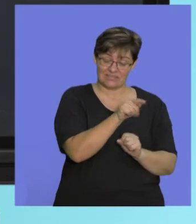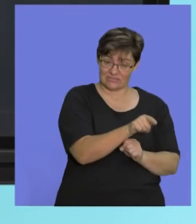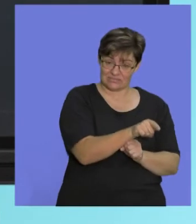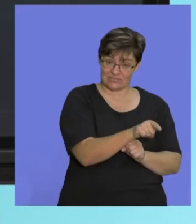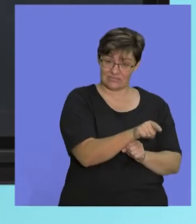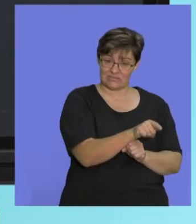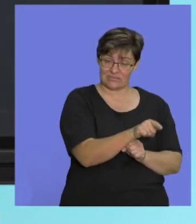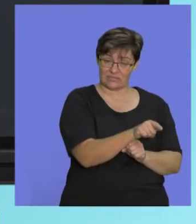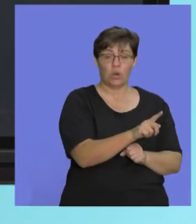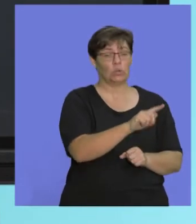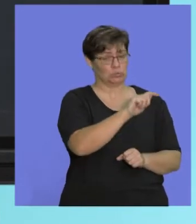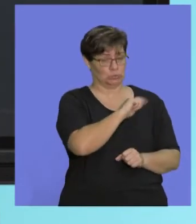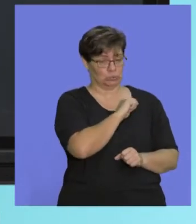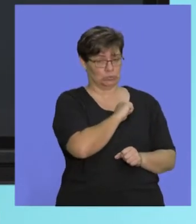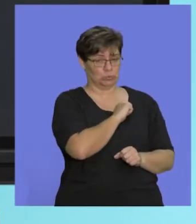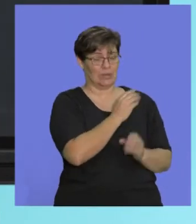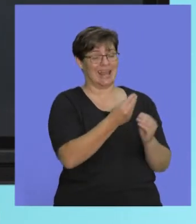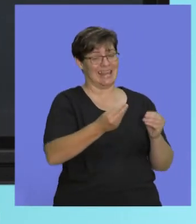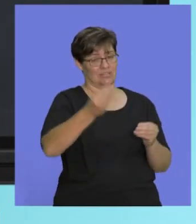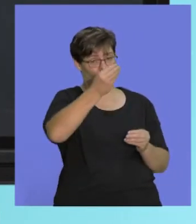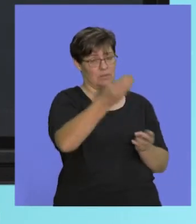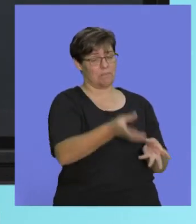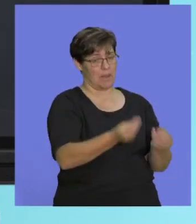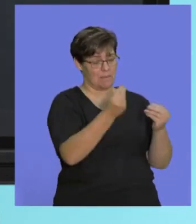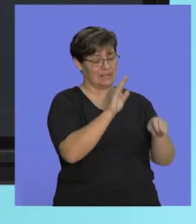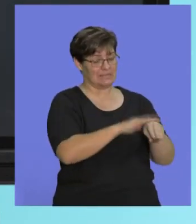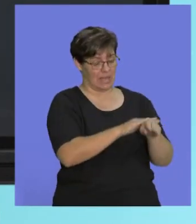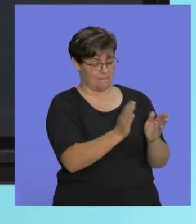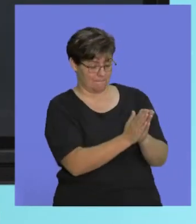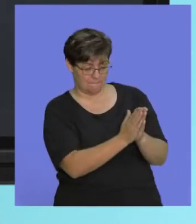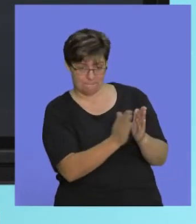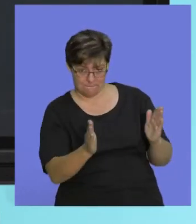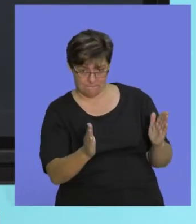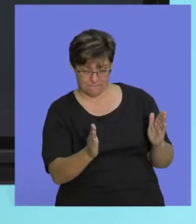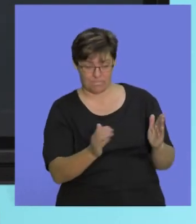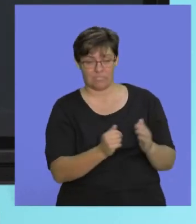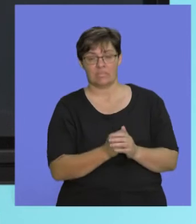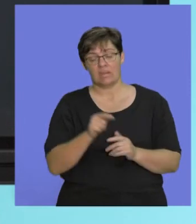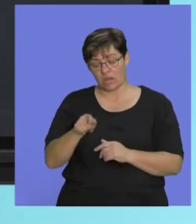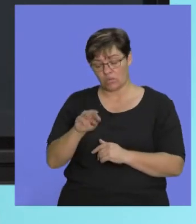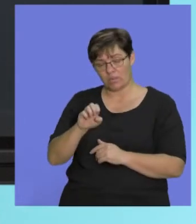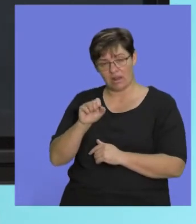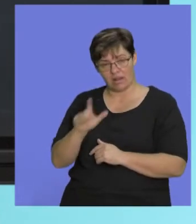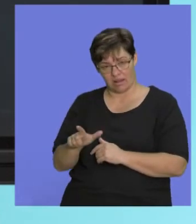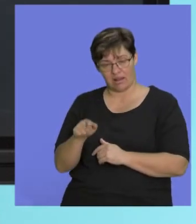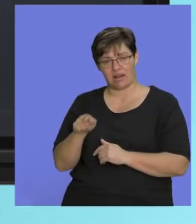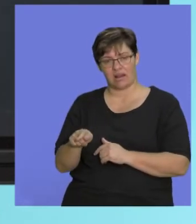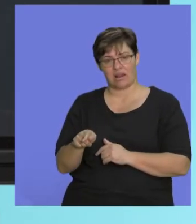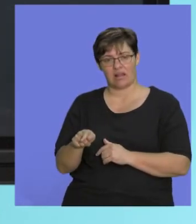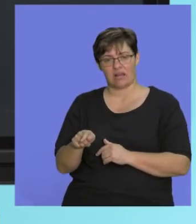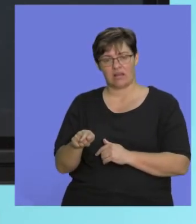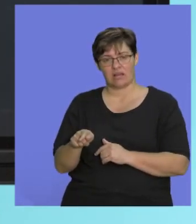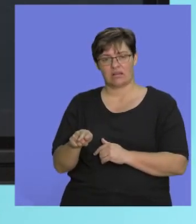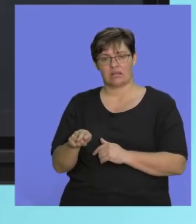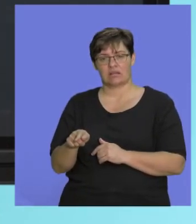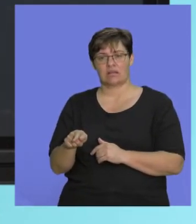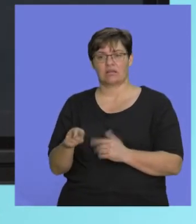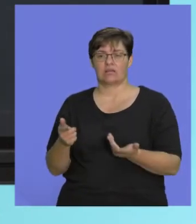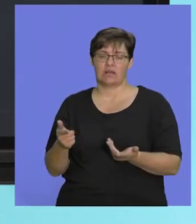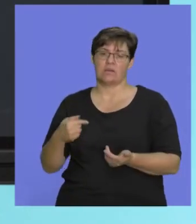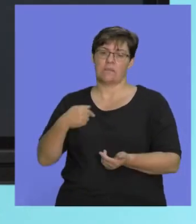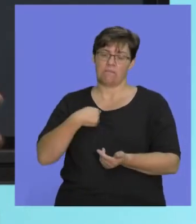Effective interest rate is the actual interest you get after a certain duration of time, and the nominal interest rate is